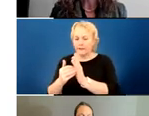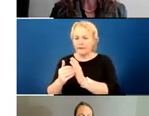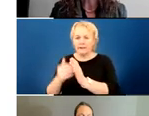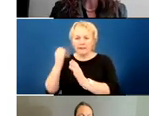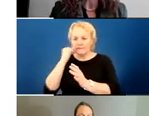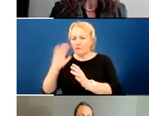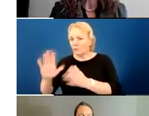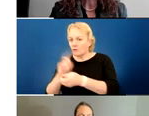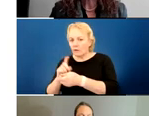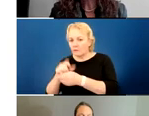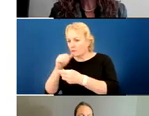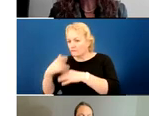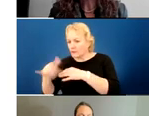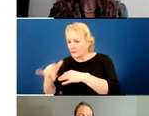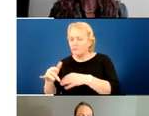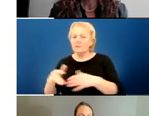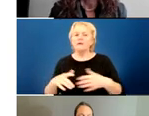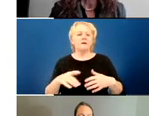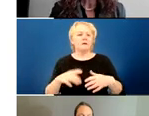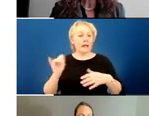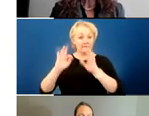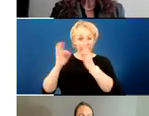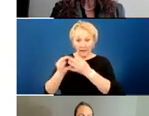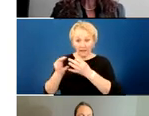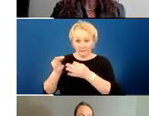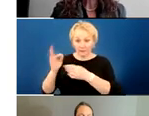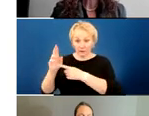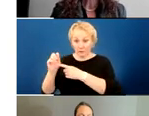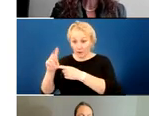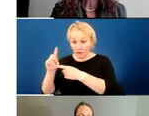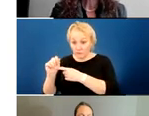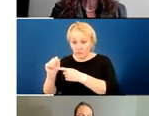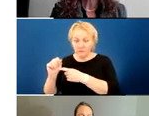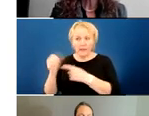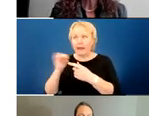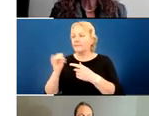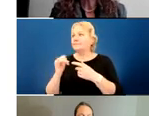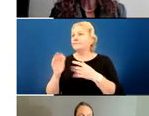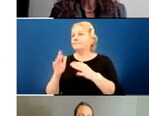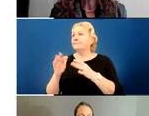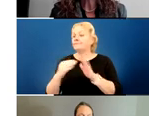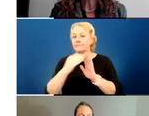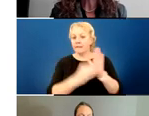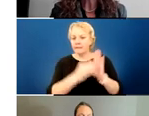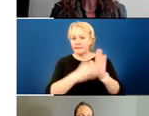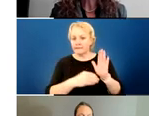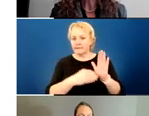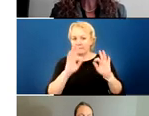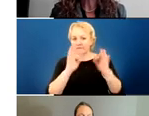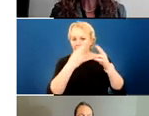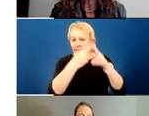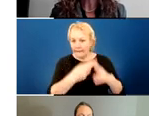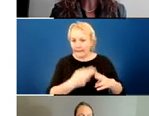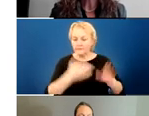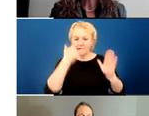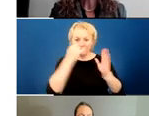not available. Family records, keeping a list of family members, telephone